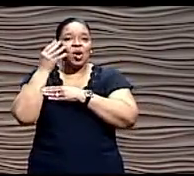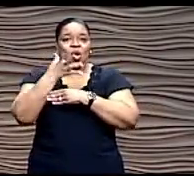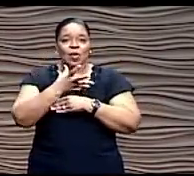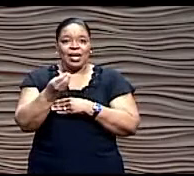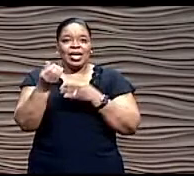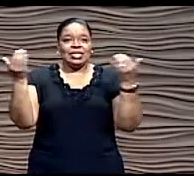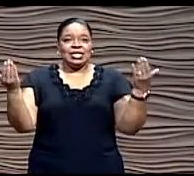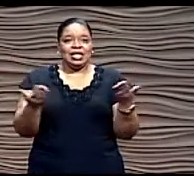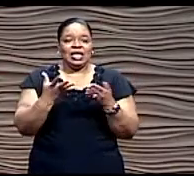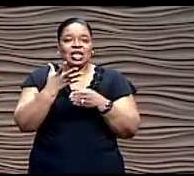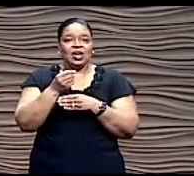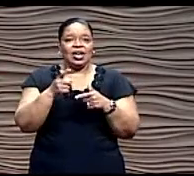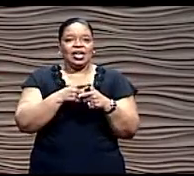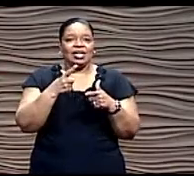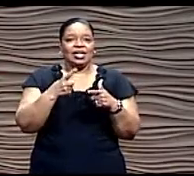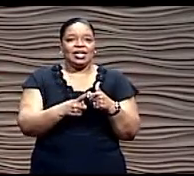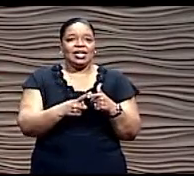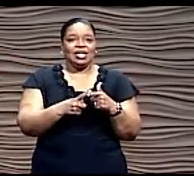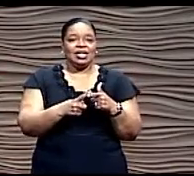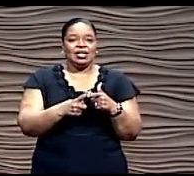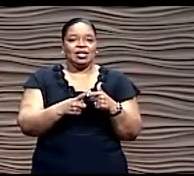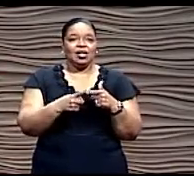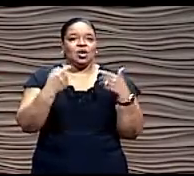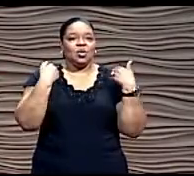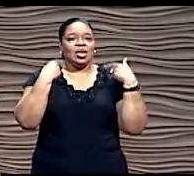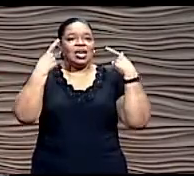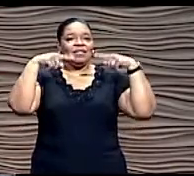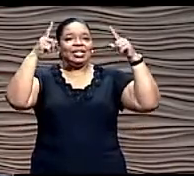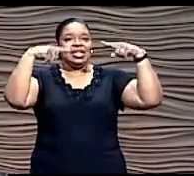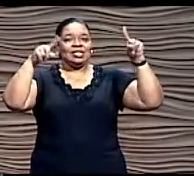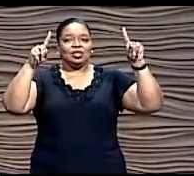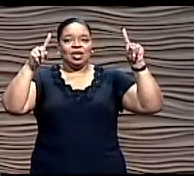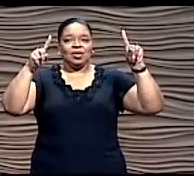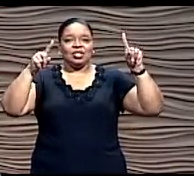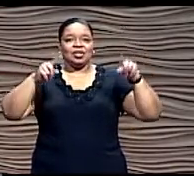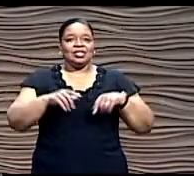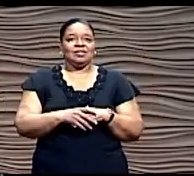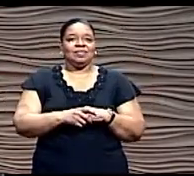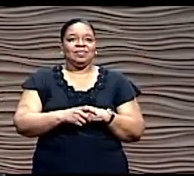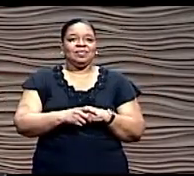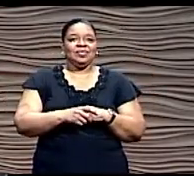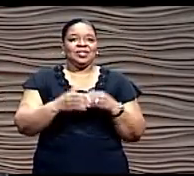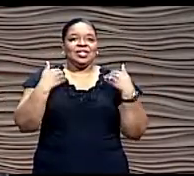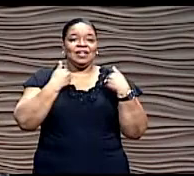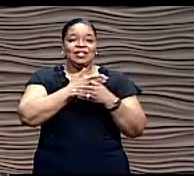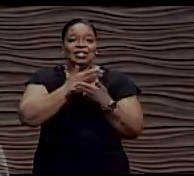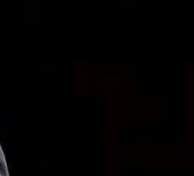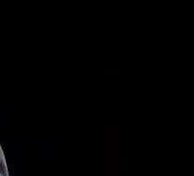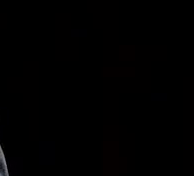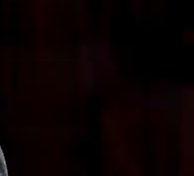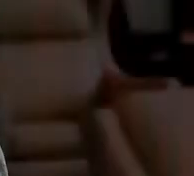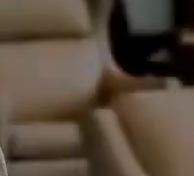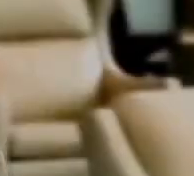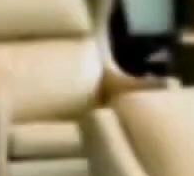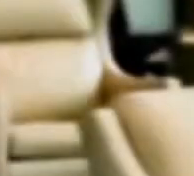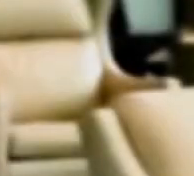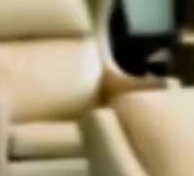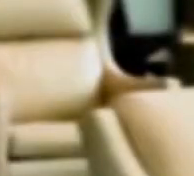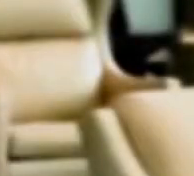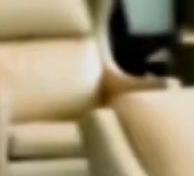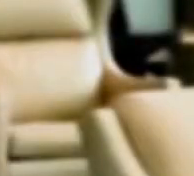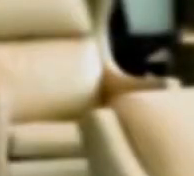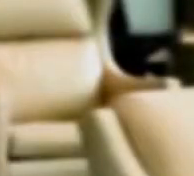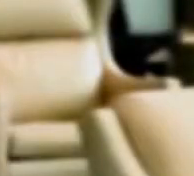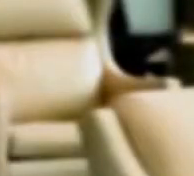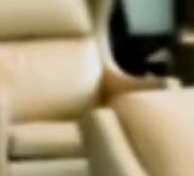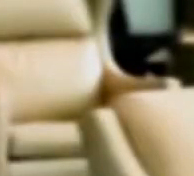here. And then does Haley, do you have something that you need to say today? Thank you, Pat. Church